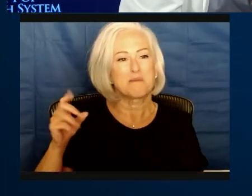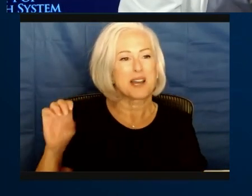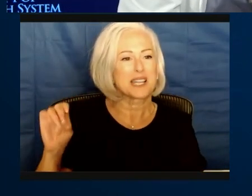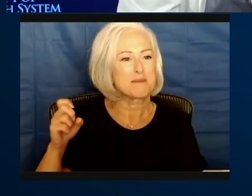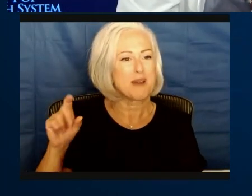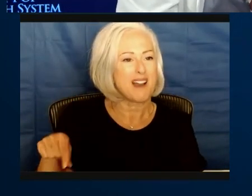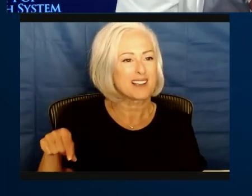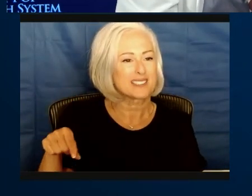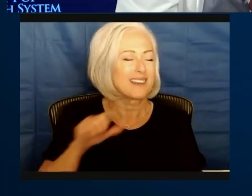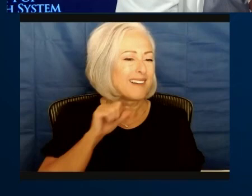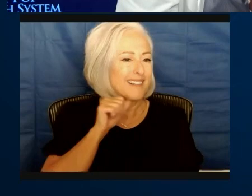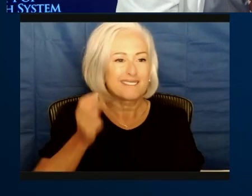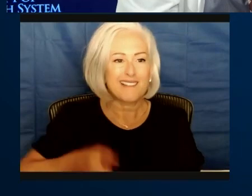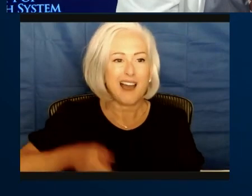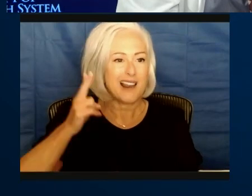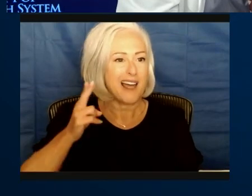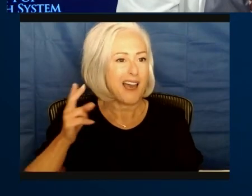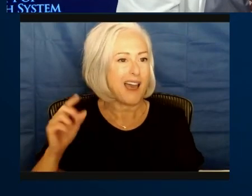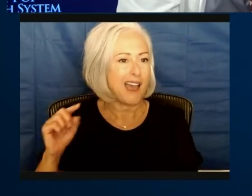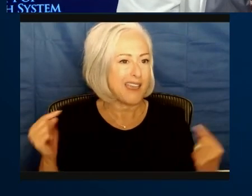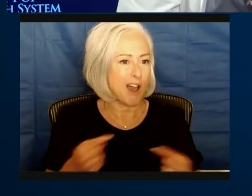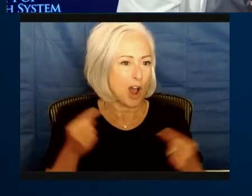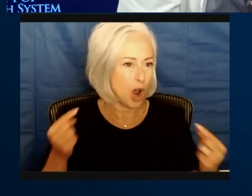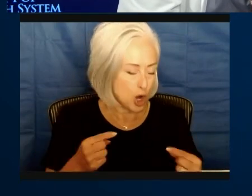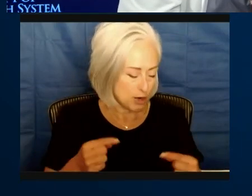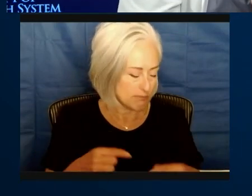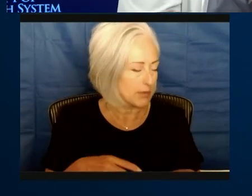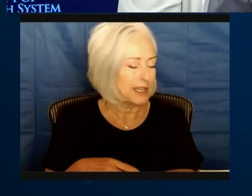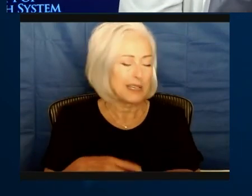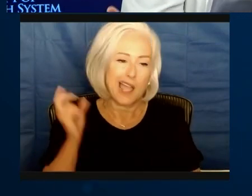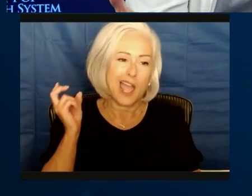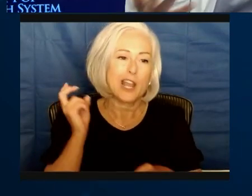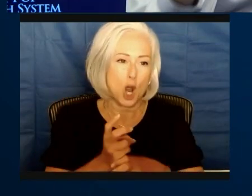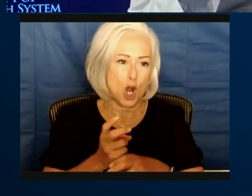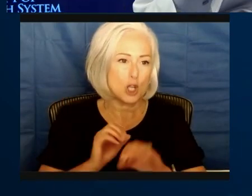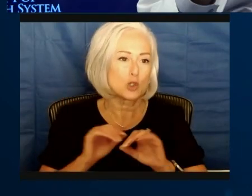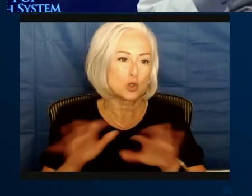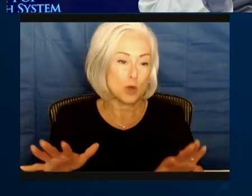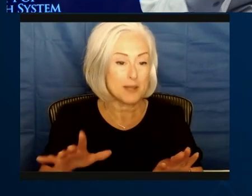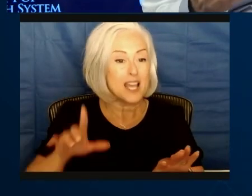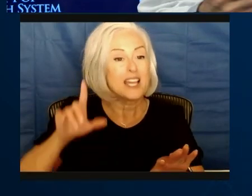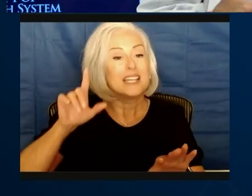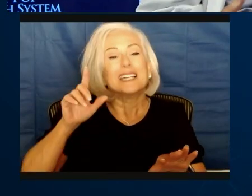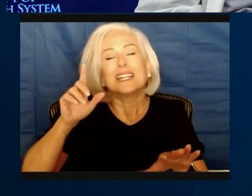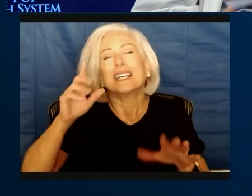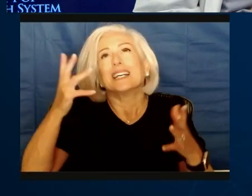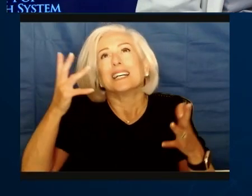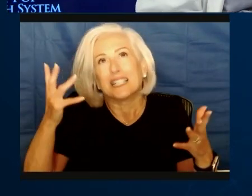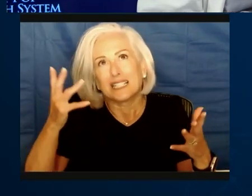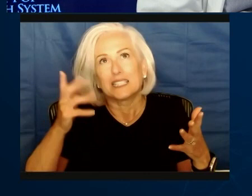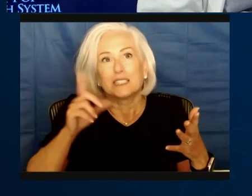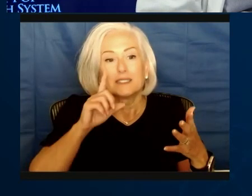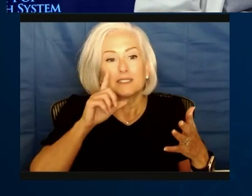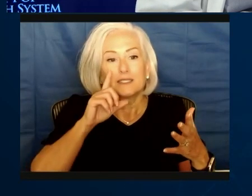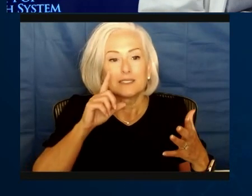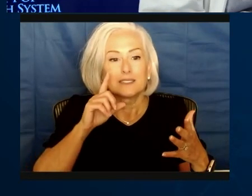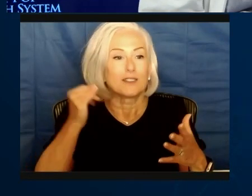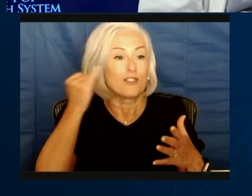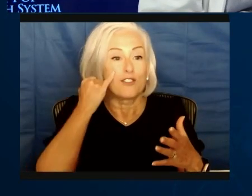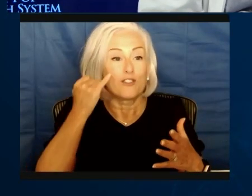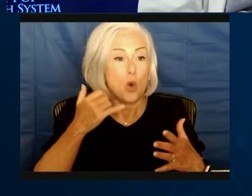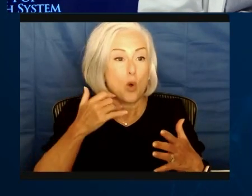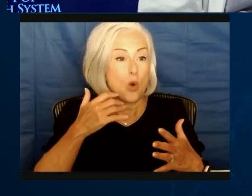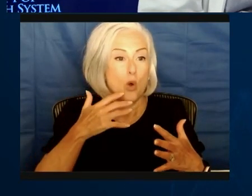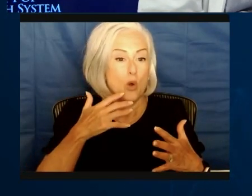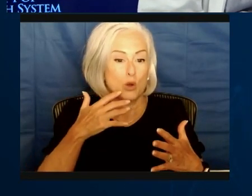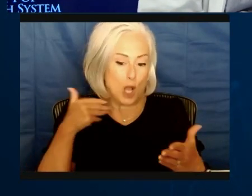harm. Yeah. And it's actually pretty hard to transmit. It is not, you have to be in this, Yeah. to be respirable, you have to be in front of the other person Yeah. within close